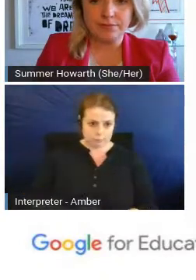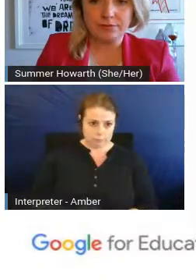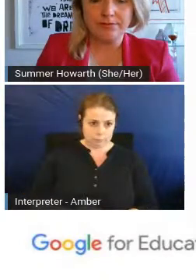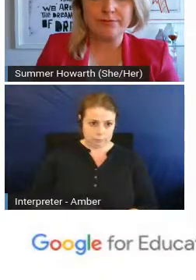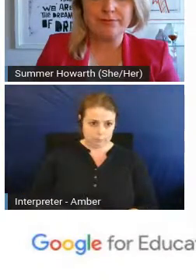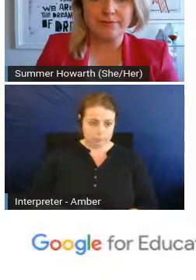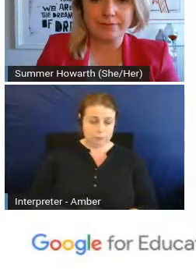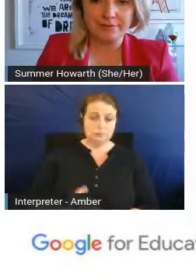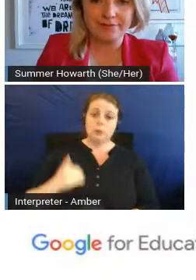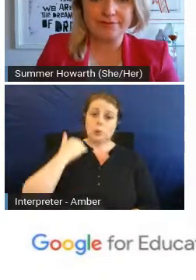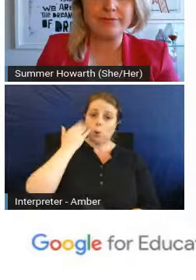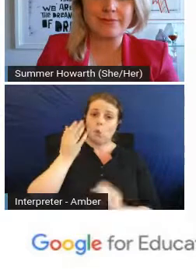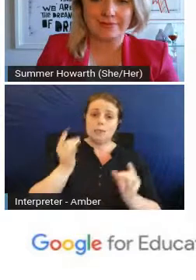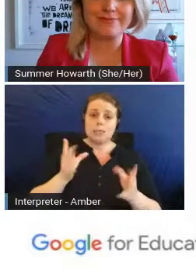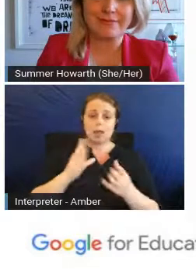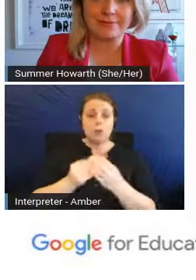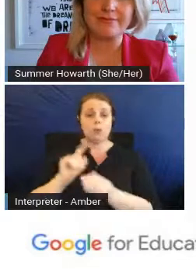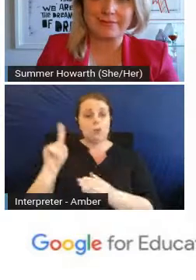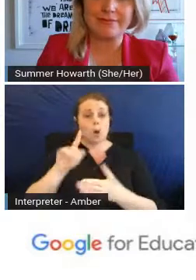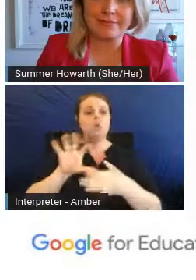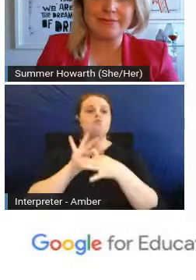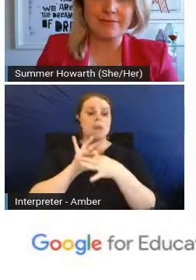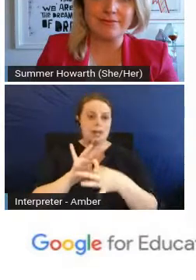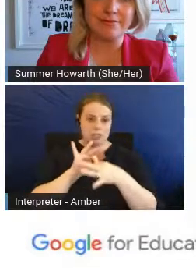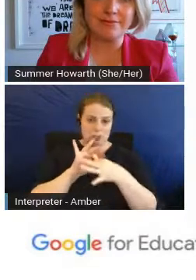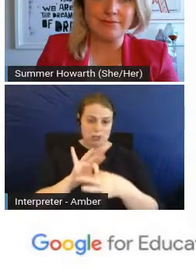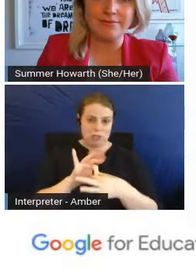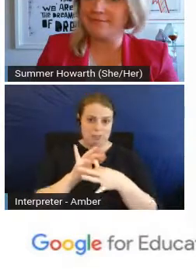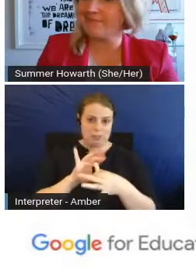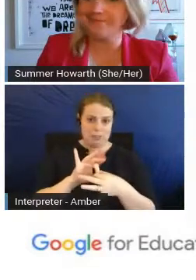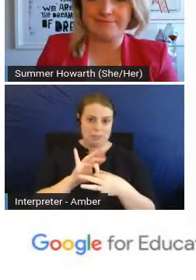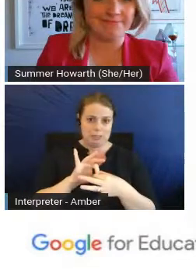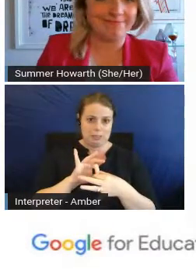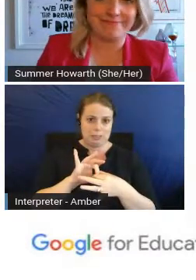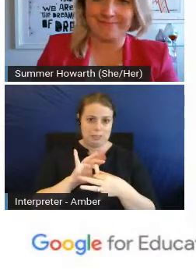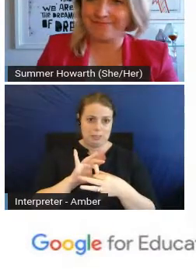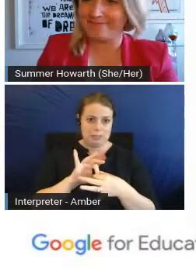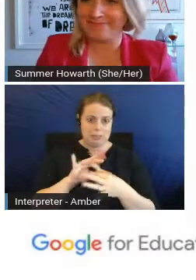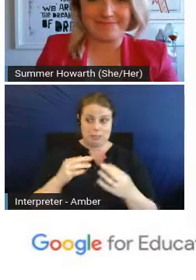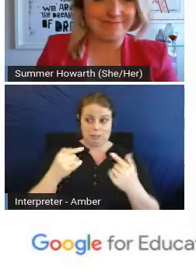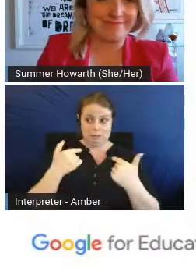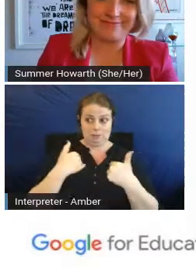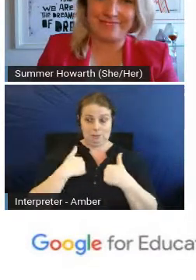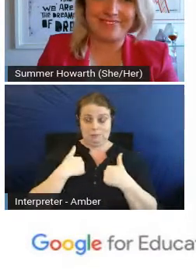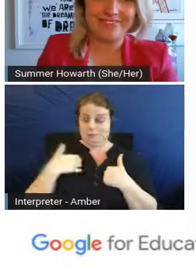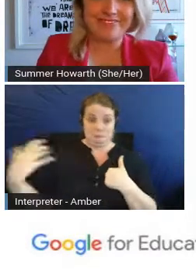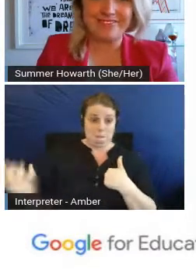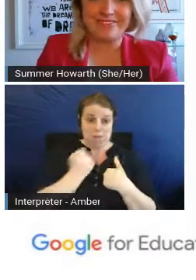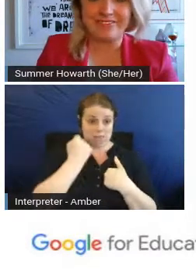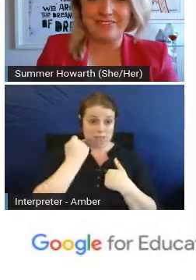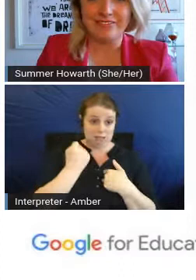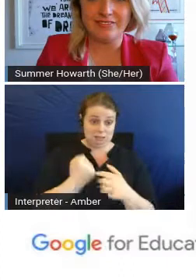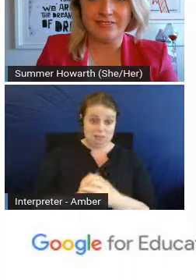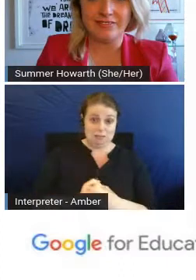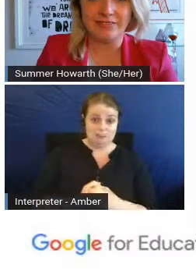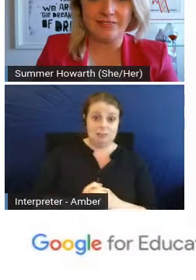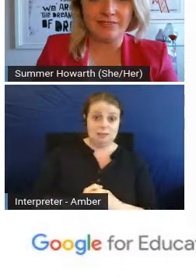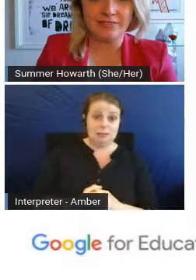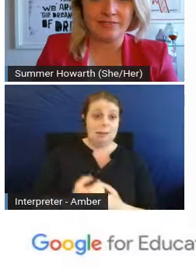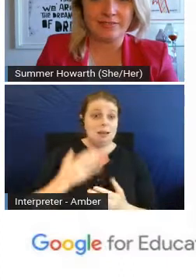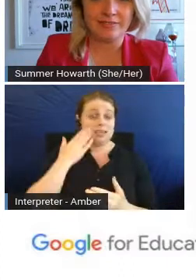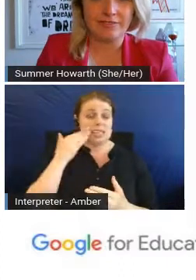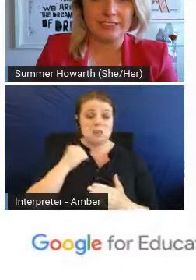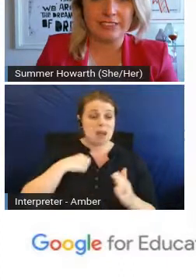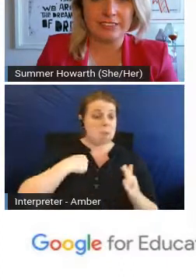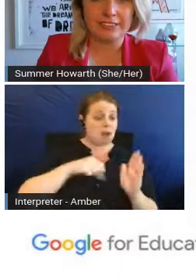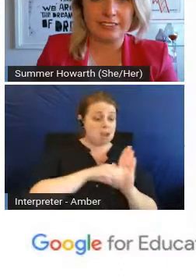start with relationships. Like for me, there's certainly no question on that. It doesn't matter how great your curriculum knowledge is.